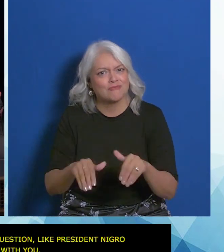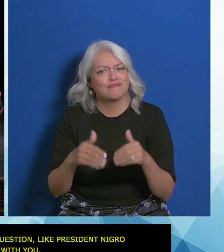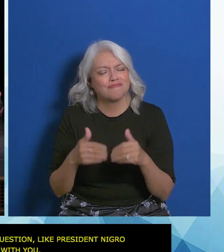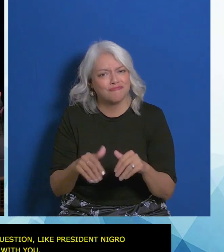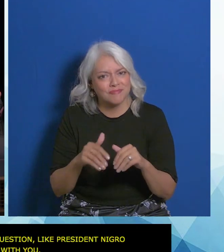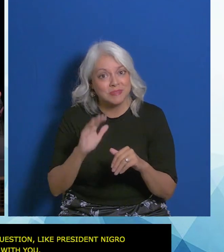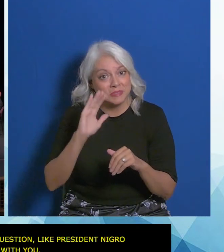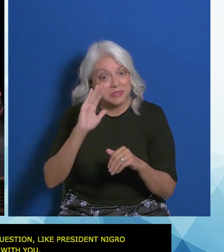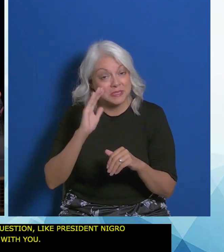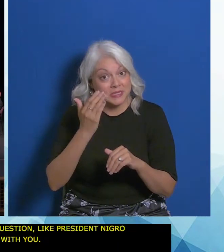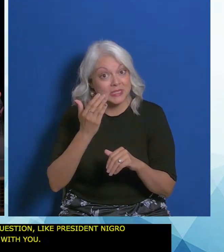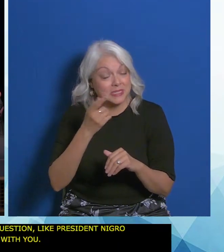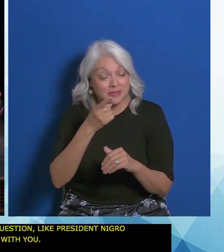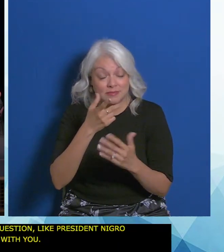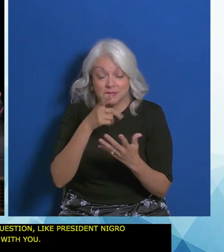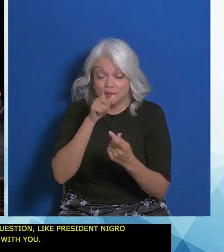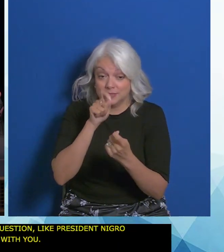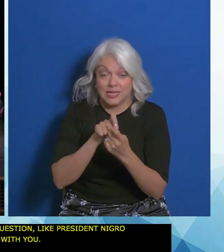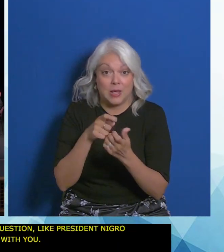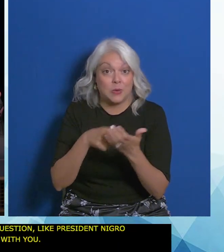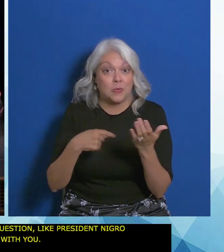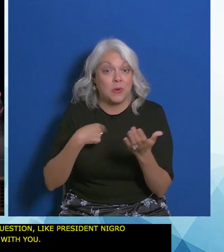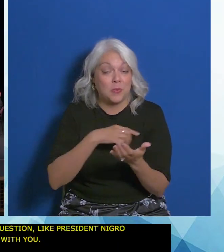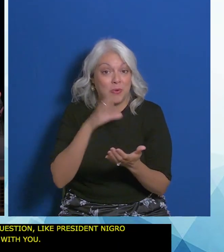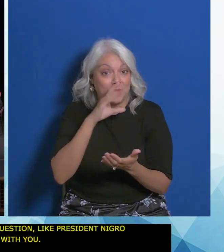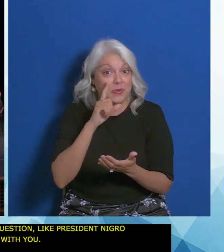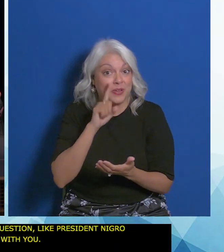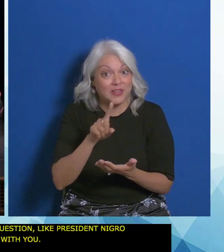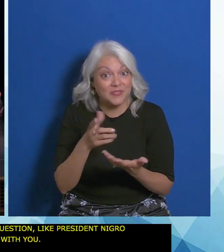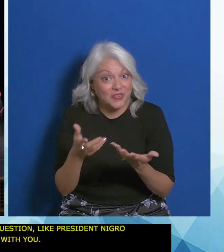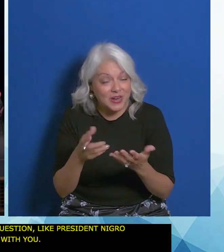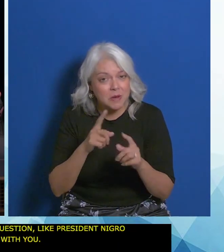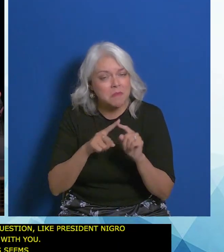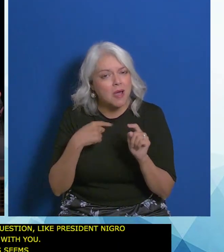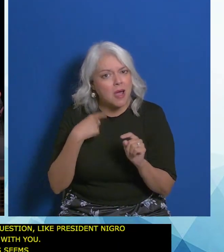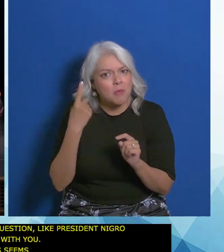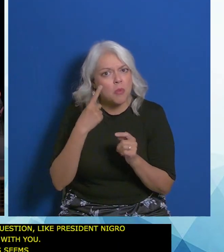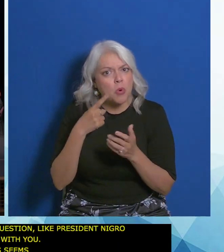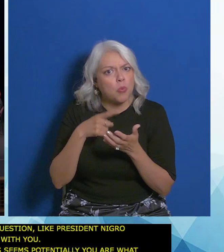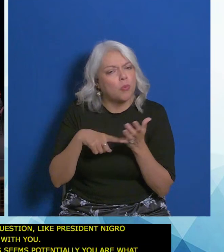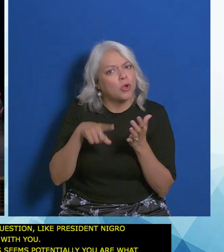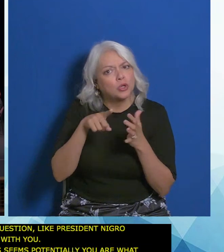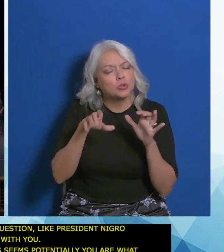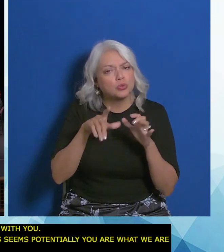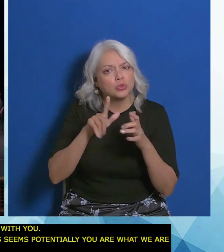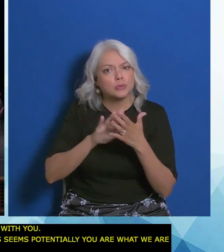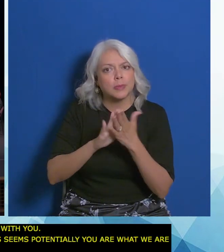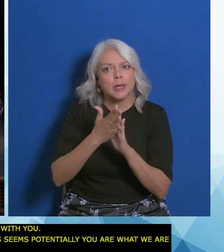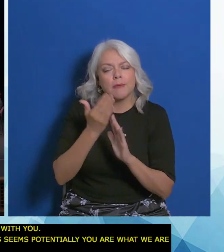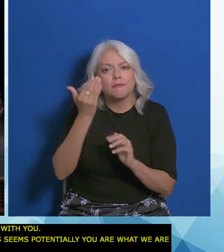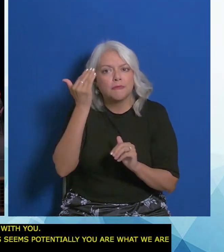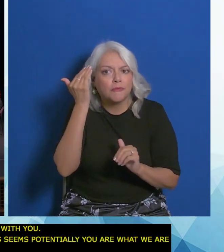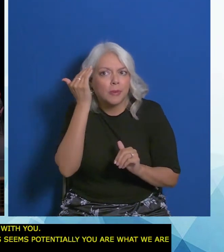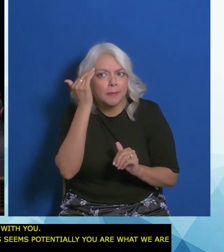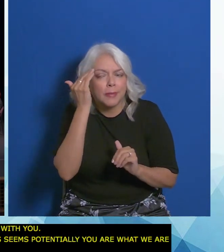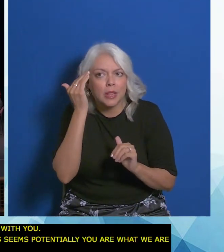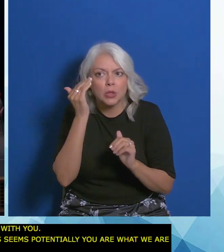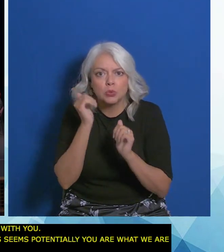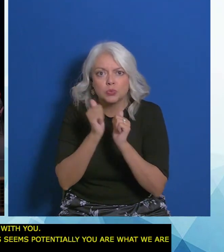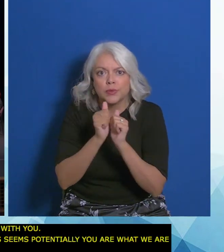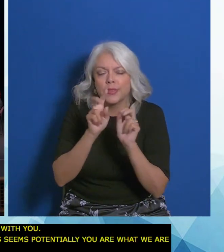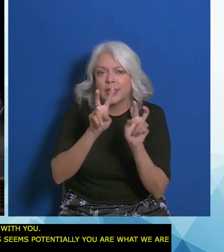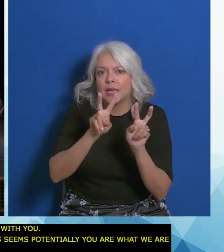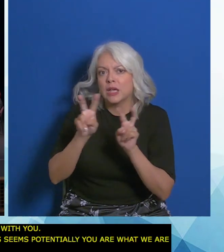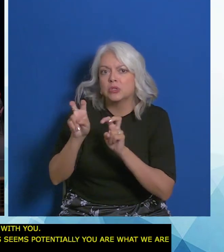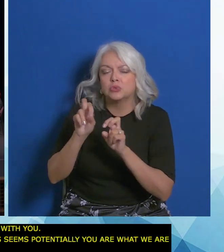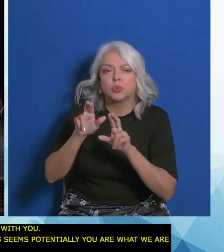are potentially exactly what we're looking for. But what are you doing to become familiarized with issues